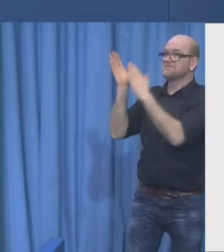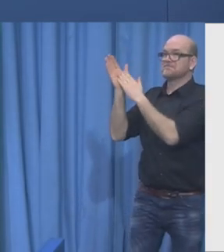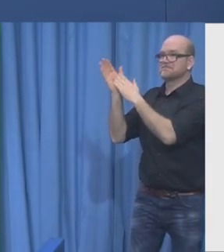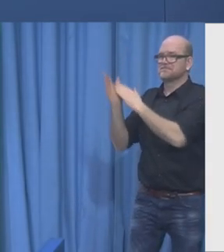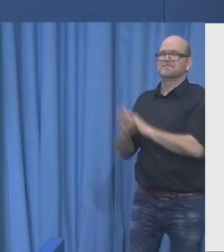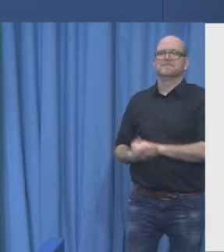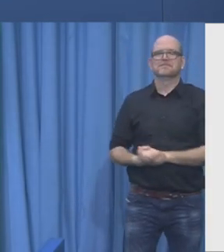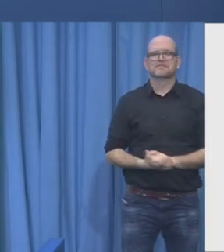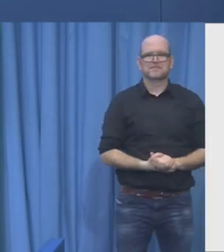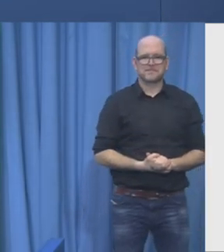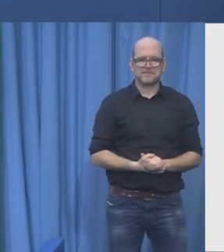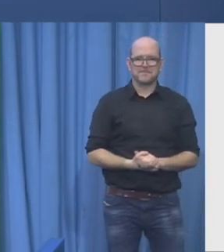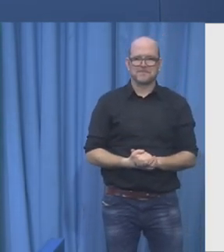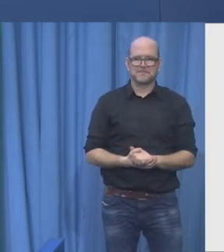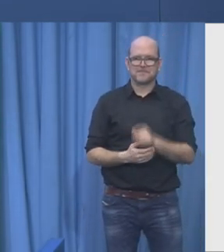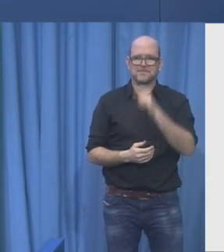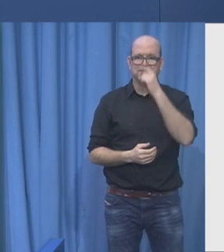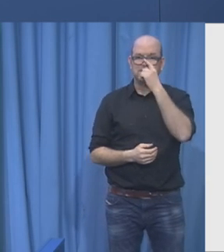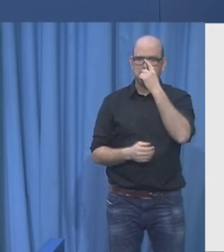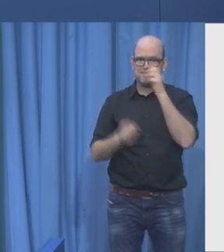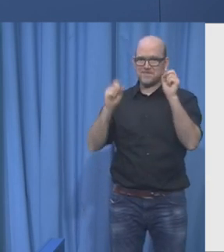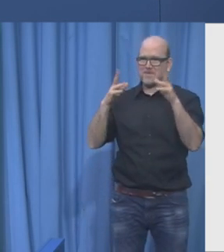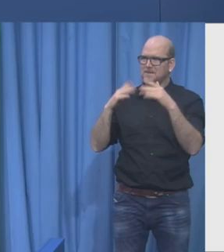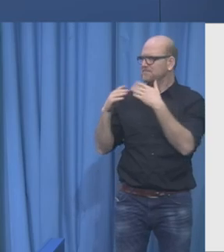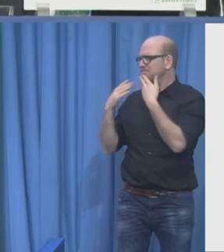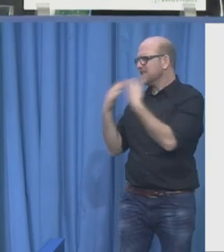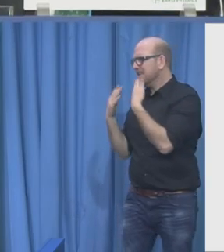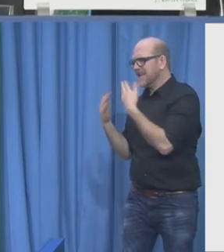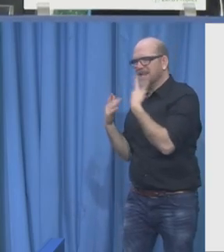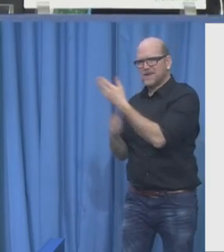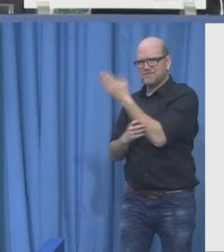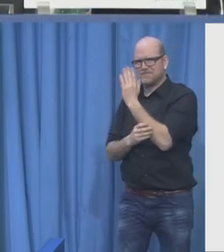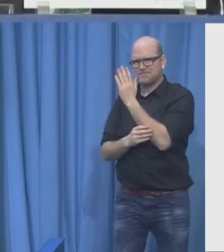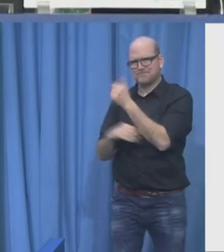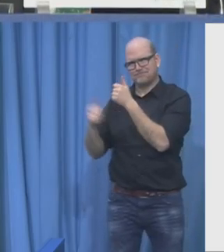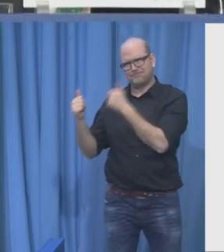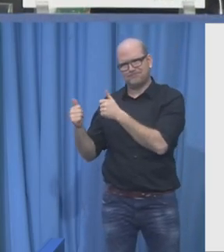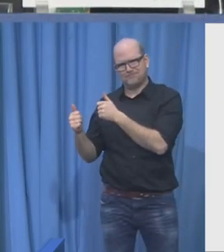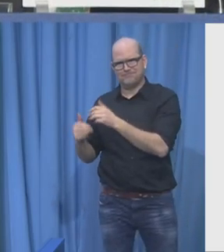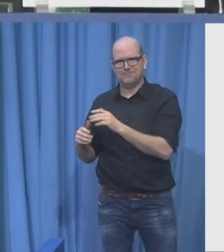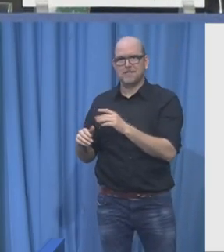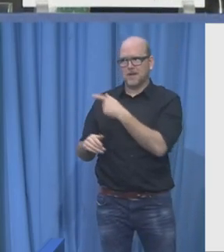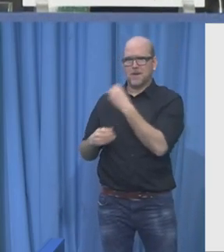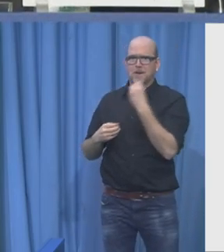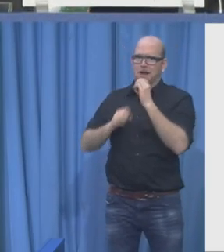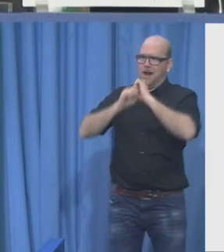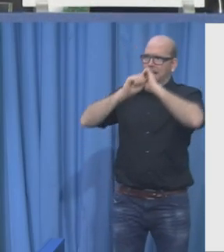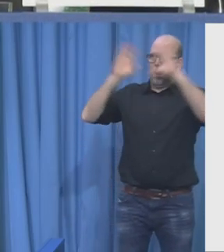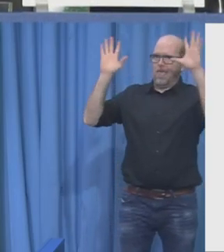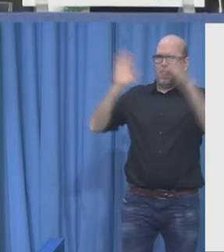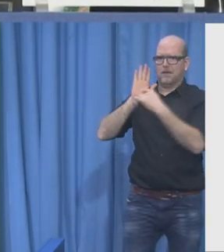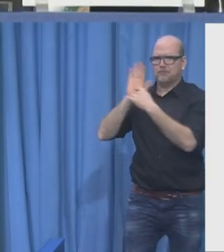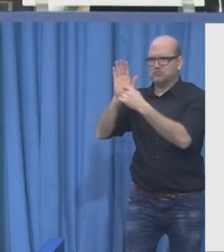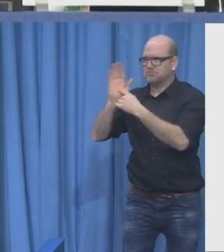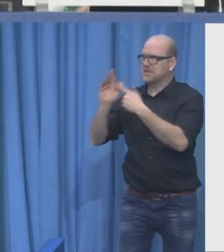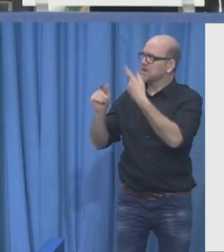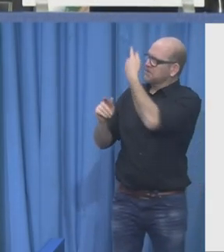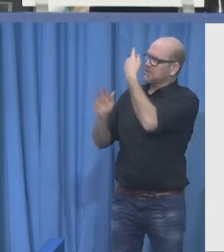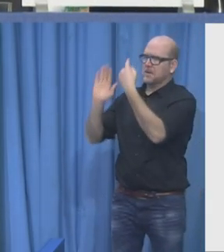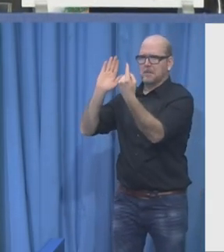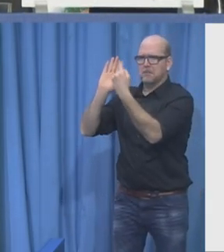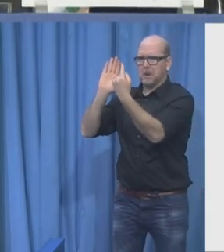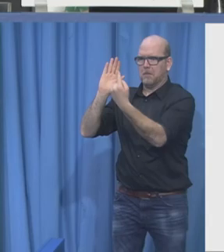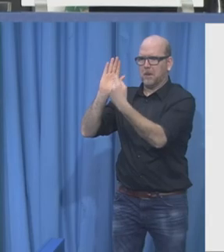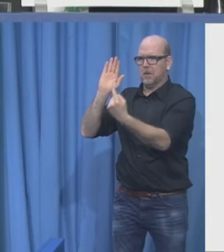Thank you, everybody on the panel, for your concise presentations, for your clear and open language, also mentioning all the problems that